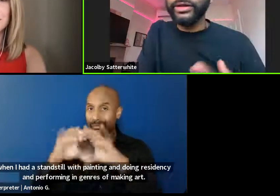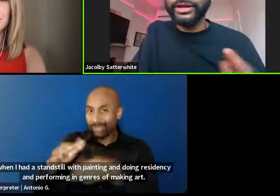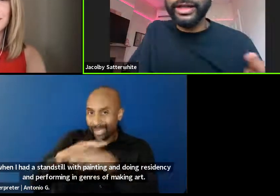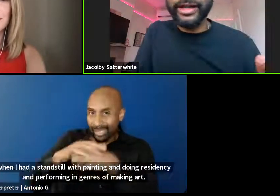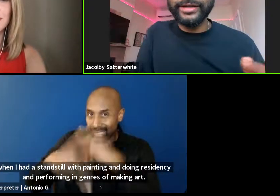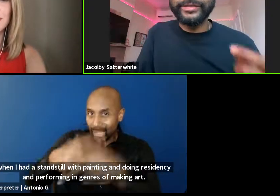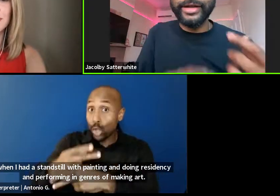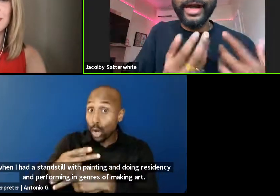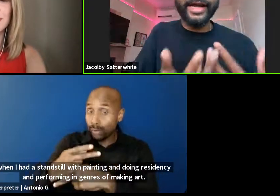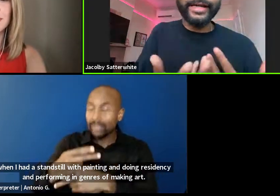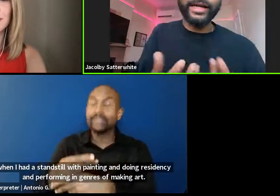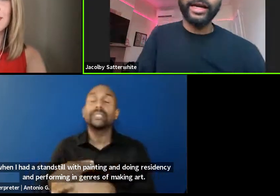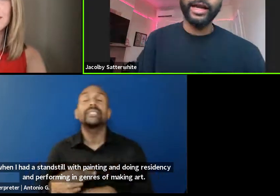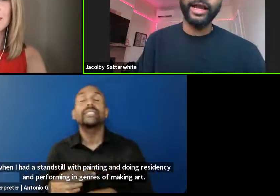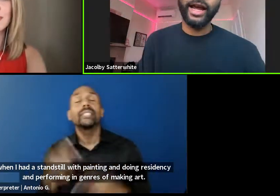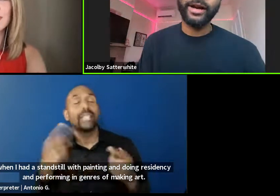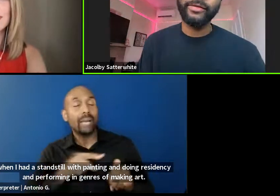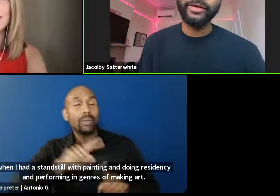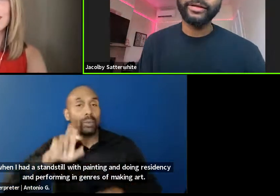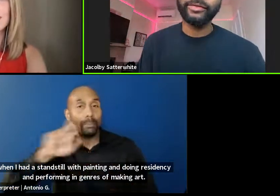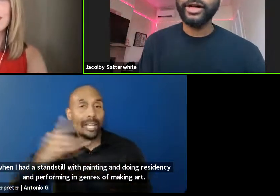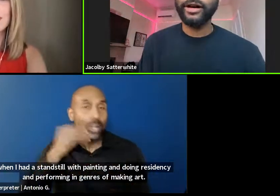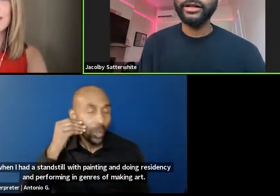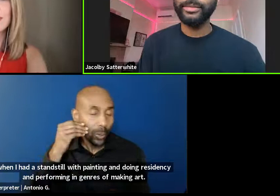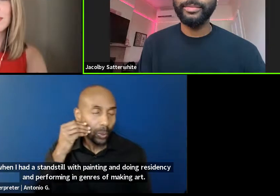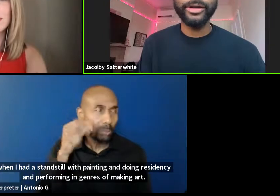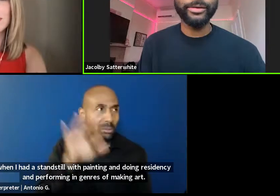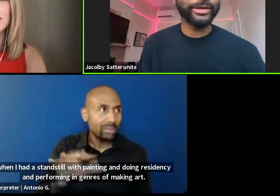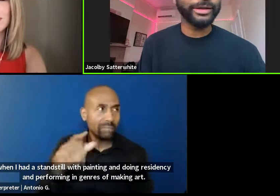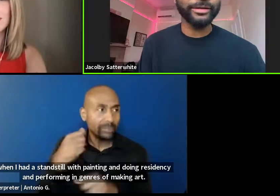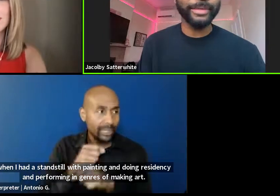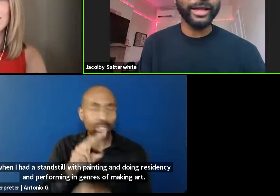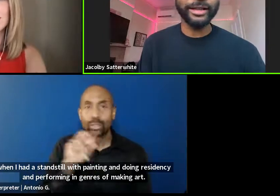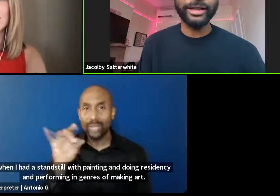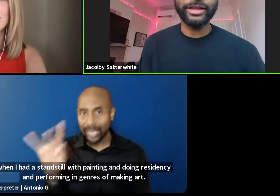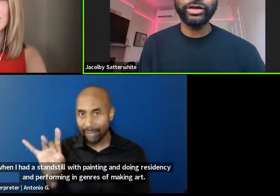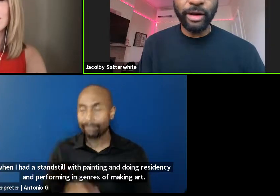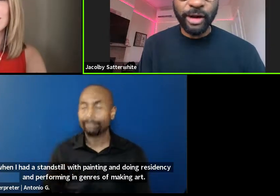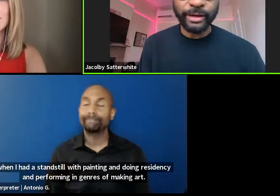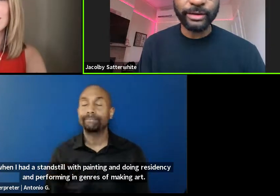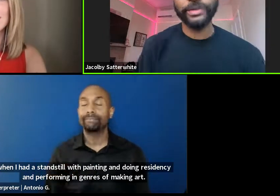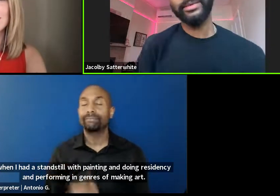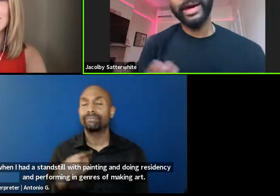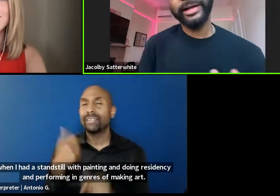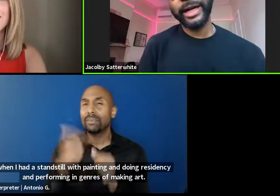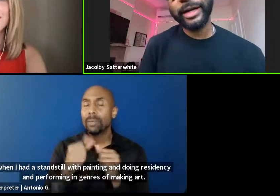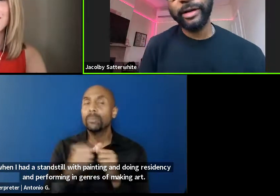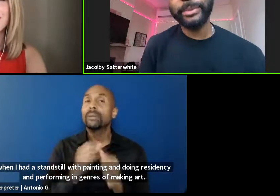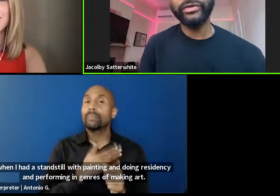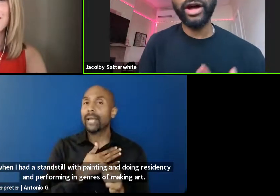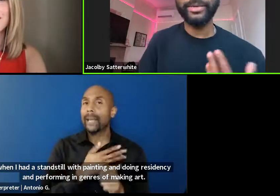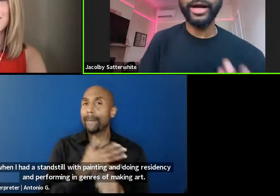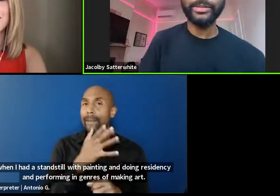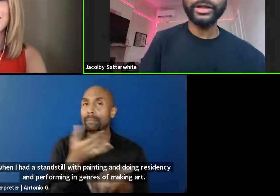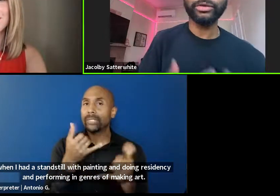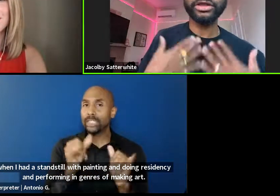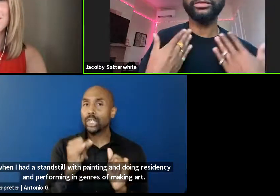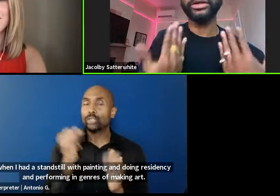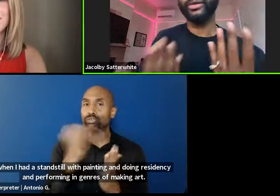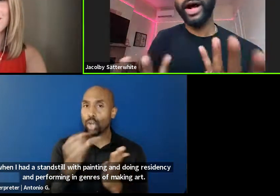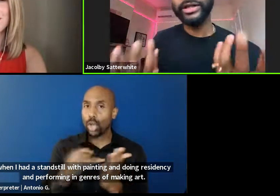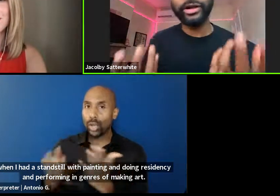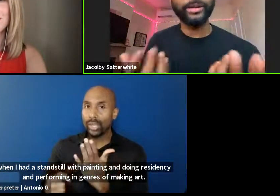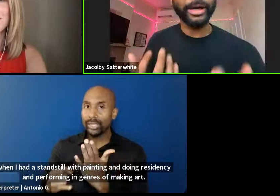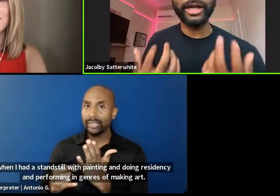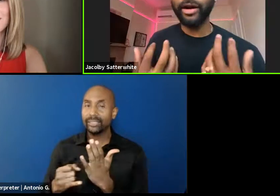around 2008, and I recall that my mother was still making these drawings, schematic diagrams of common objects, which